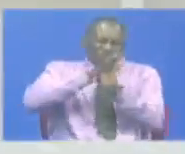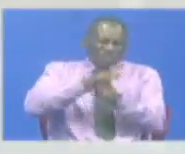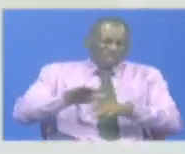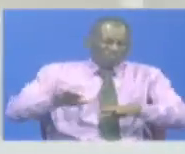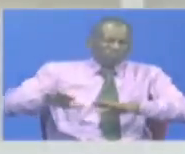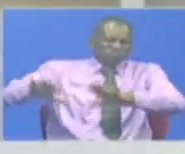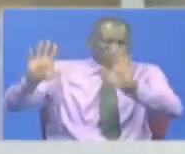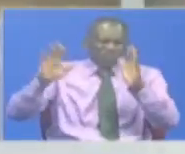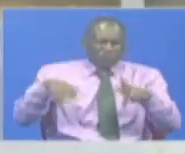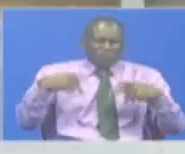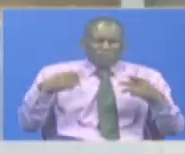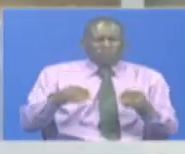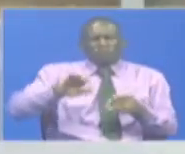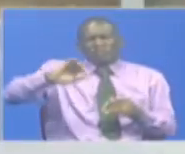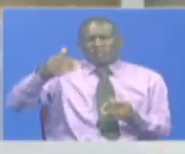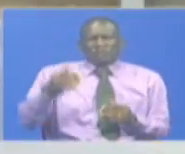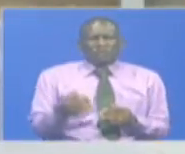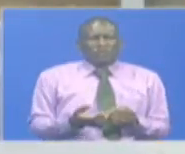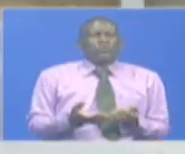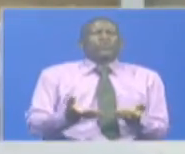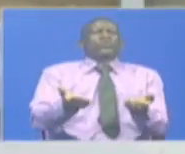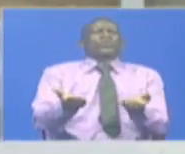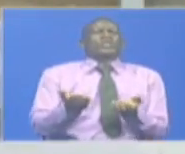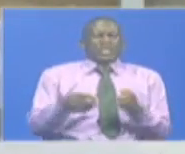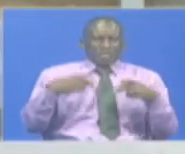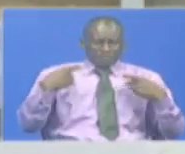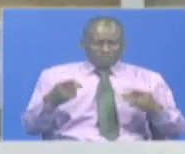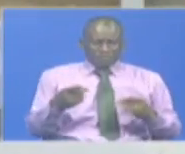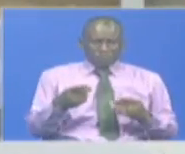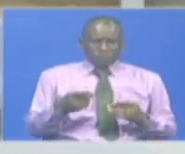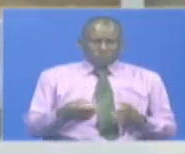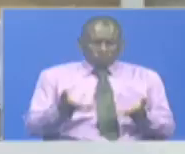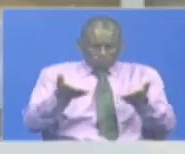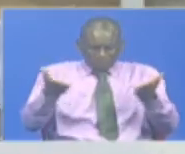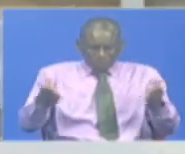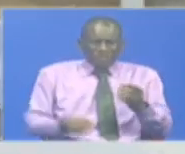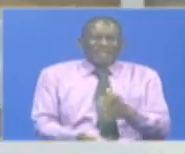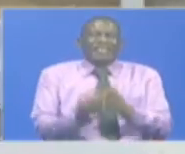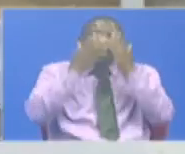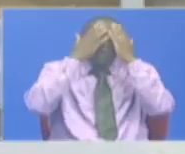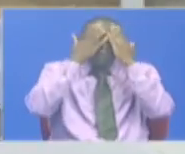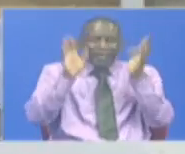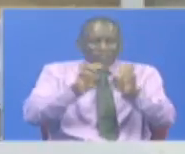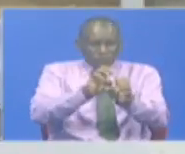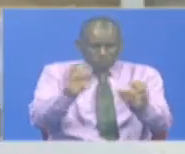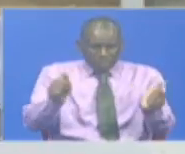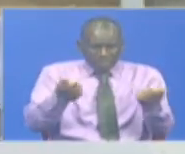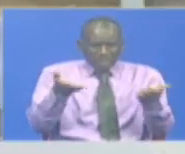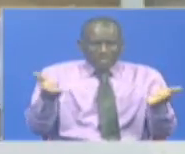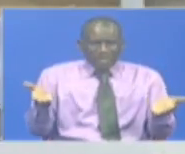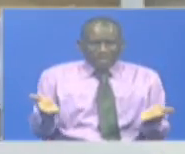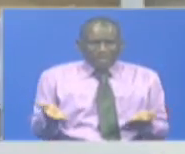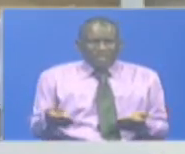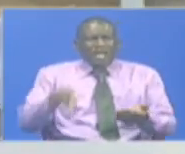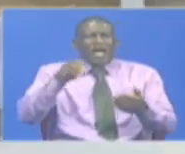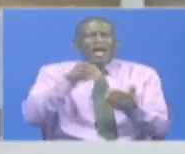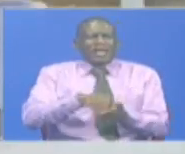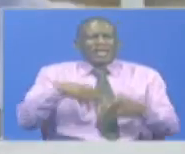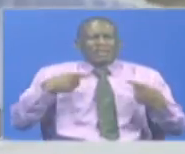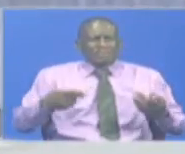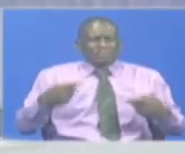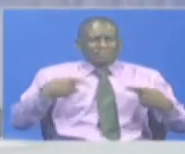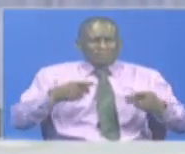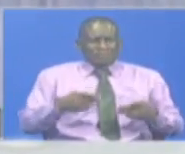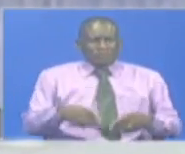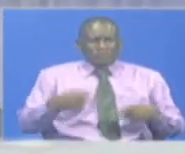anguo. Inahitaji watu wawe kwa ground kabisa, alafu watu wakuwa